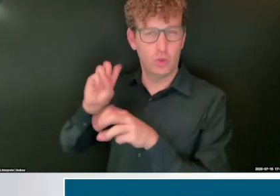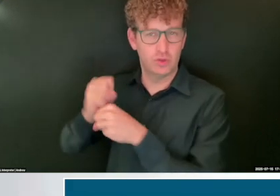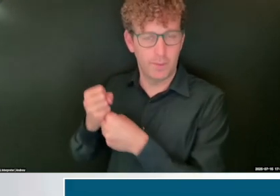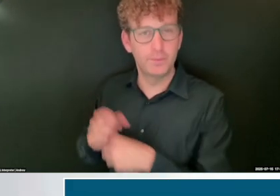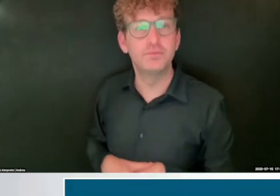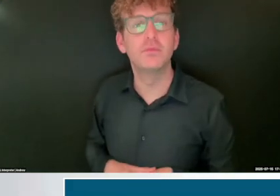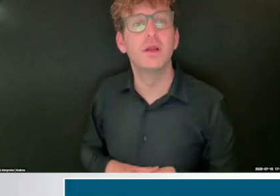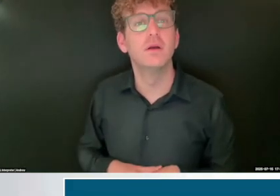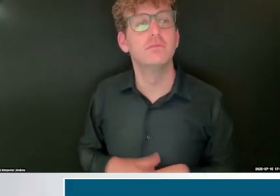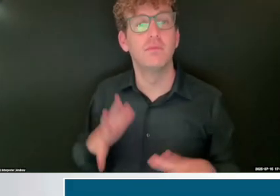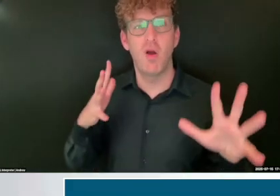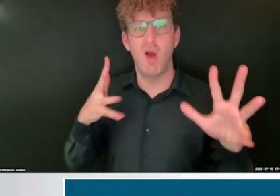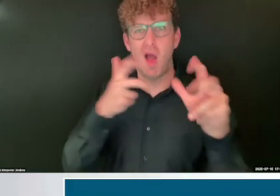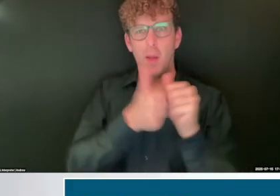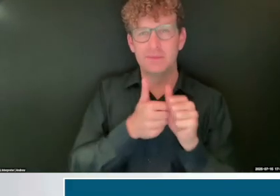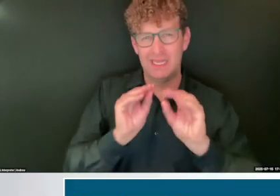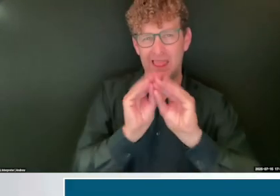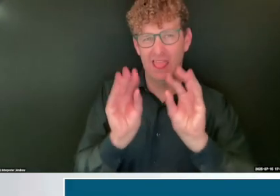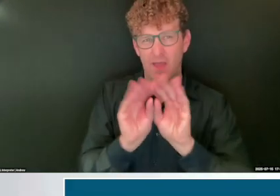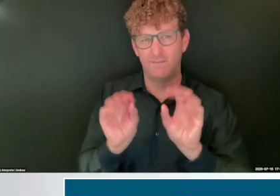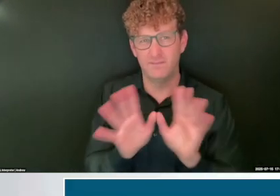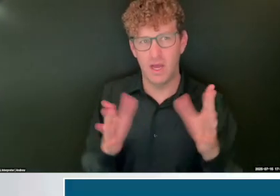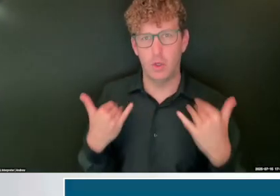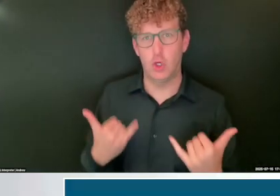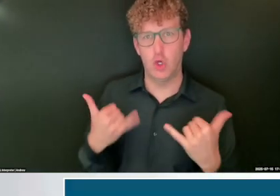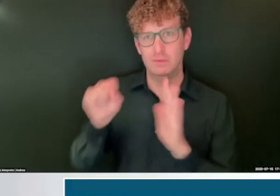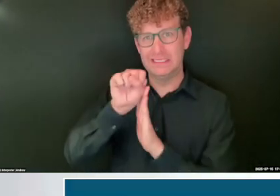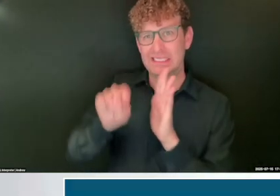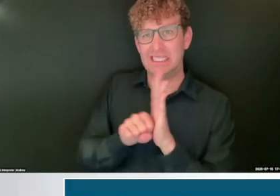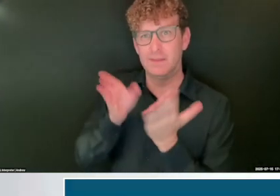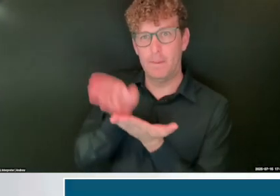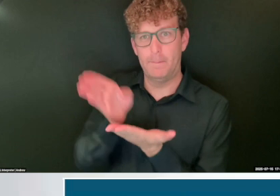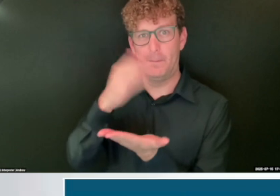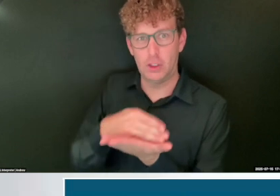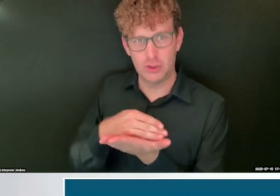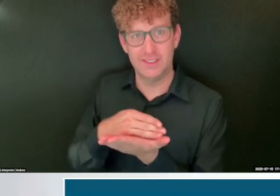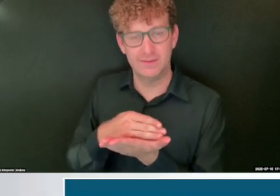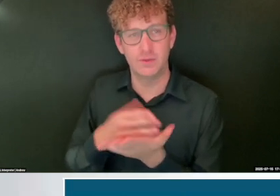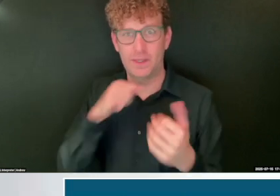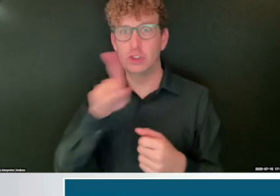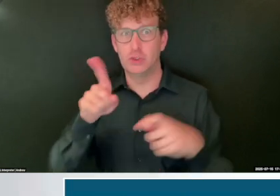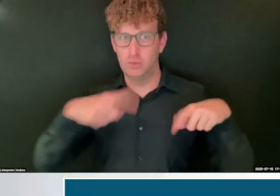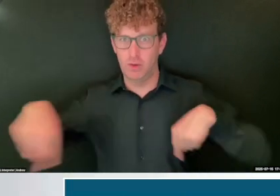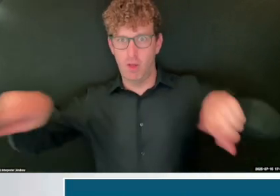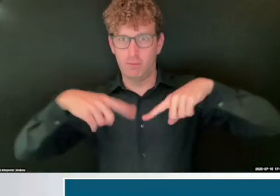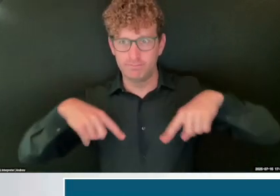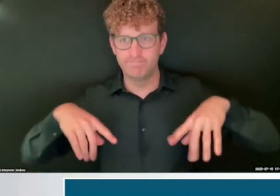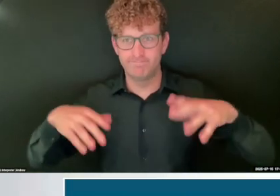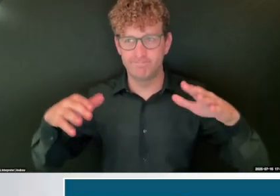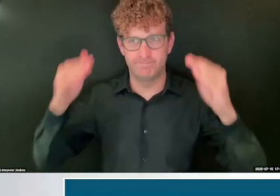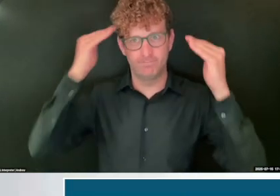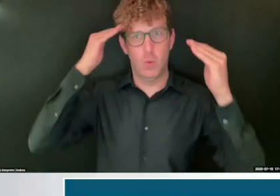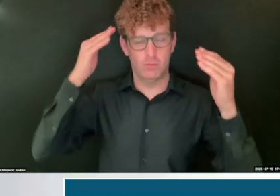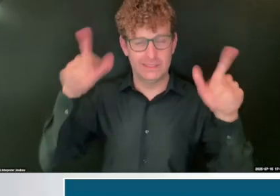current state budget information, so we're all on the same page. There are two main updates. One is the